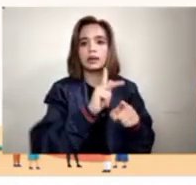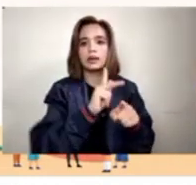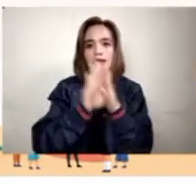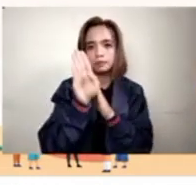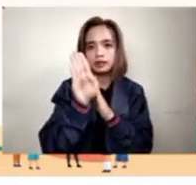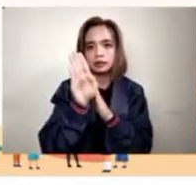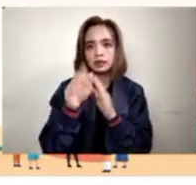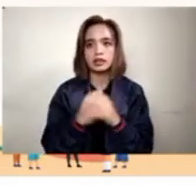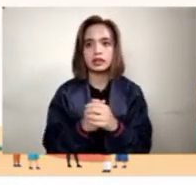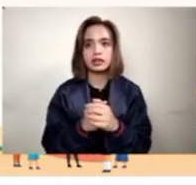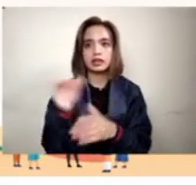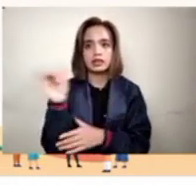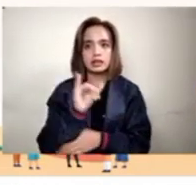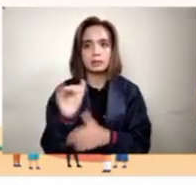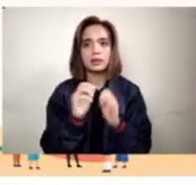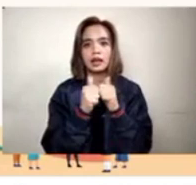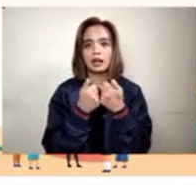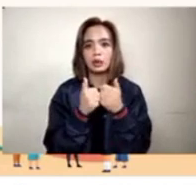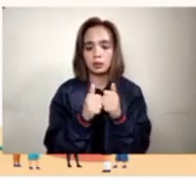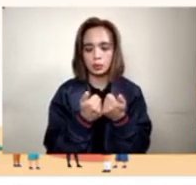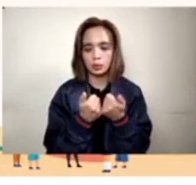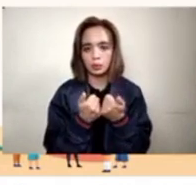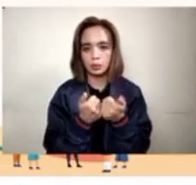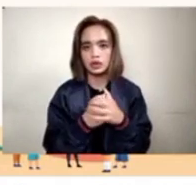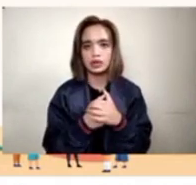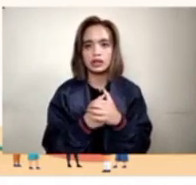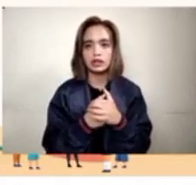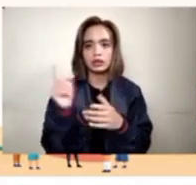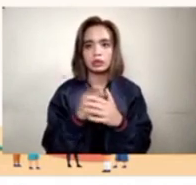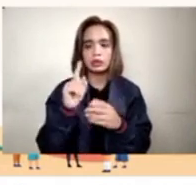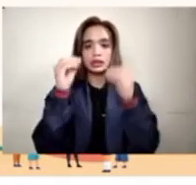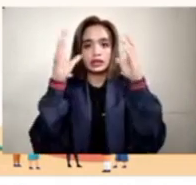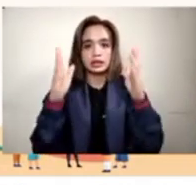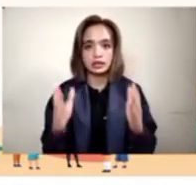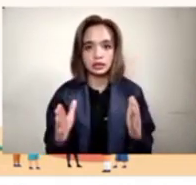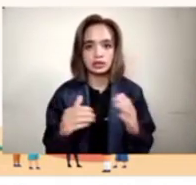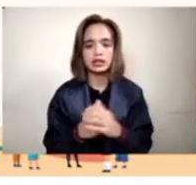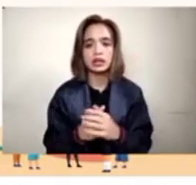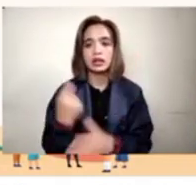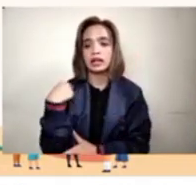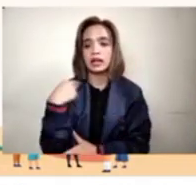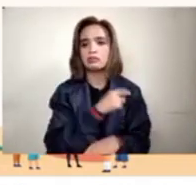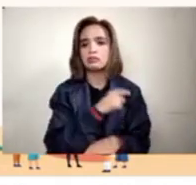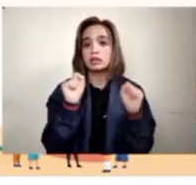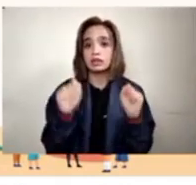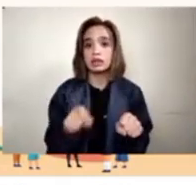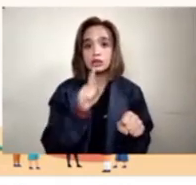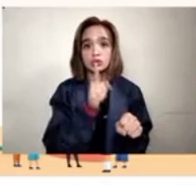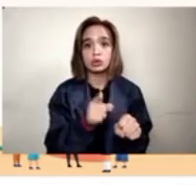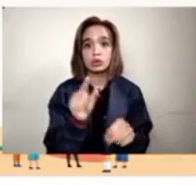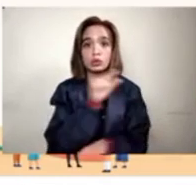professional development interventions, and in rewarding and incentivizing